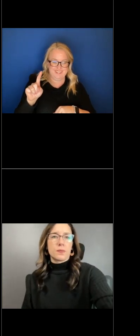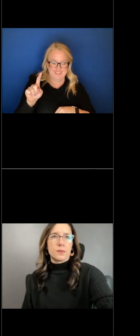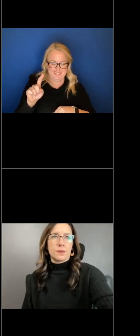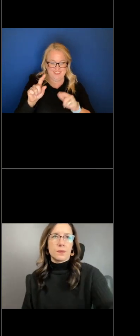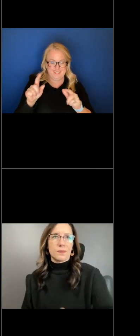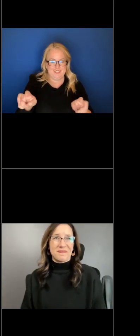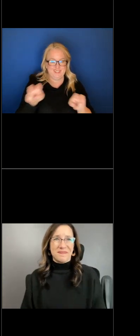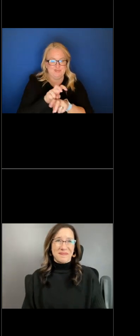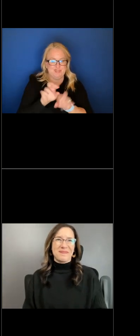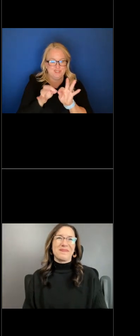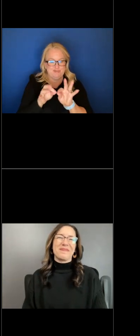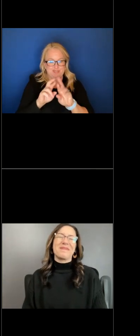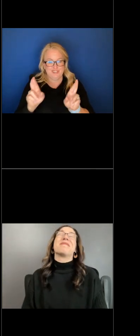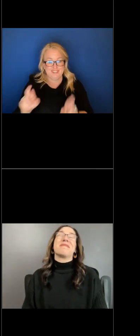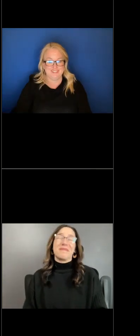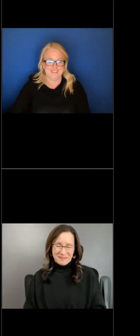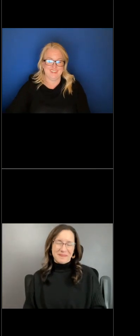1991.